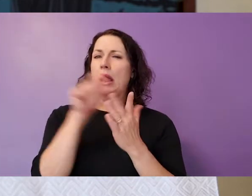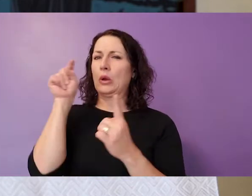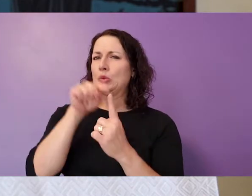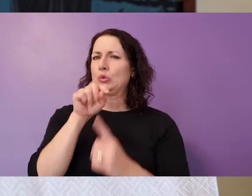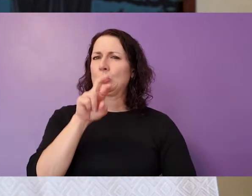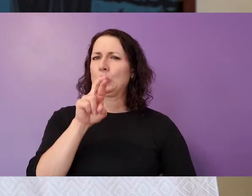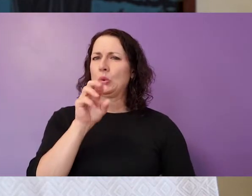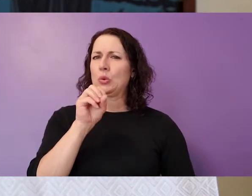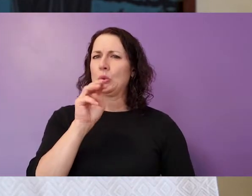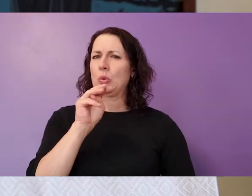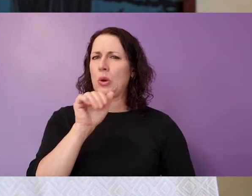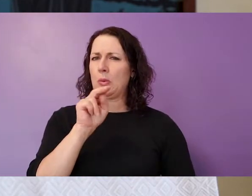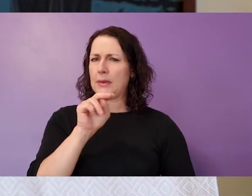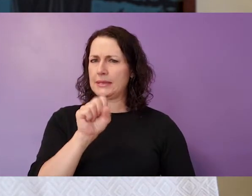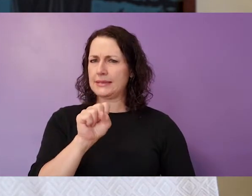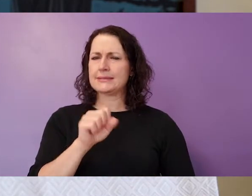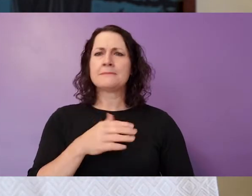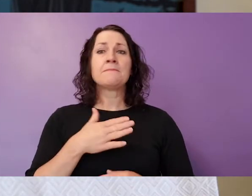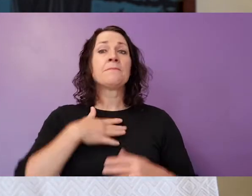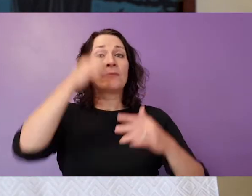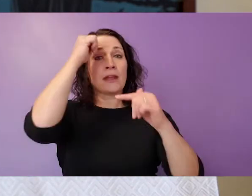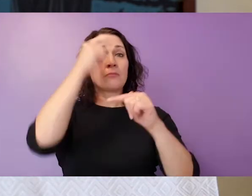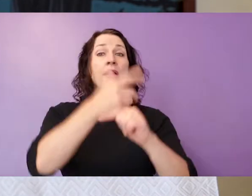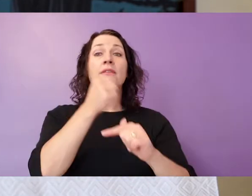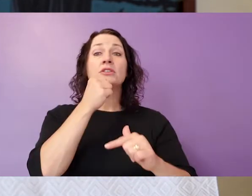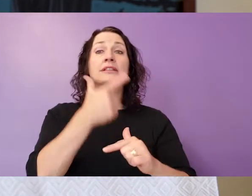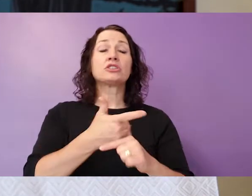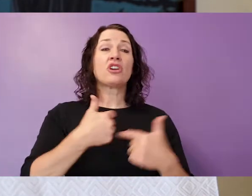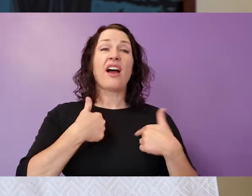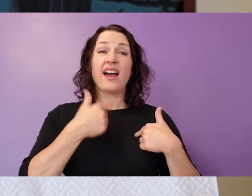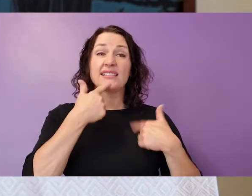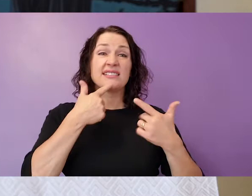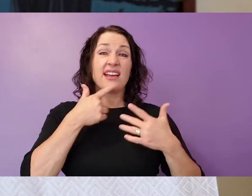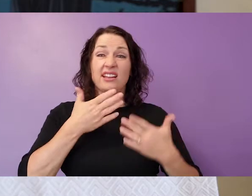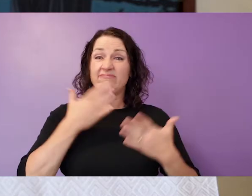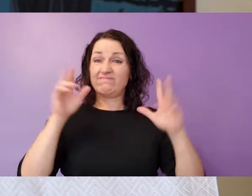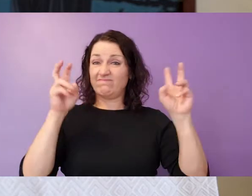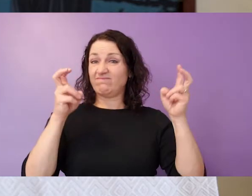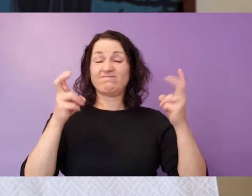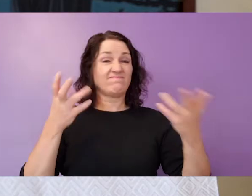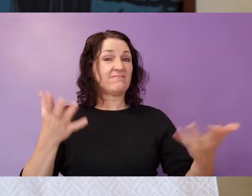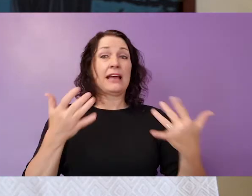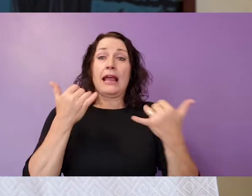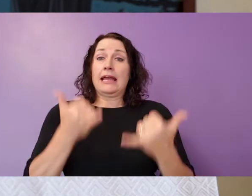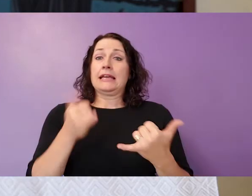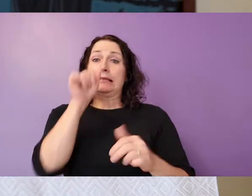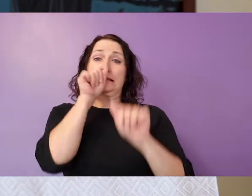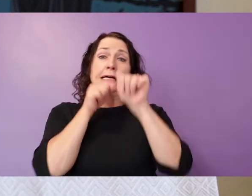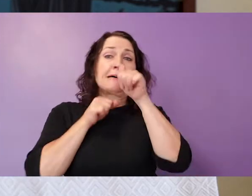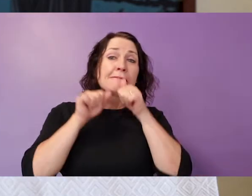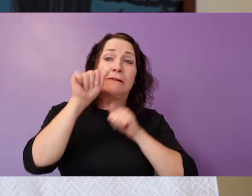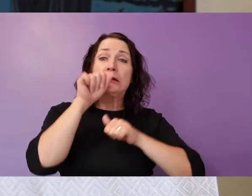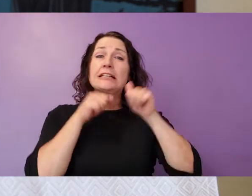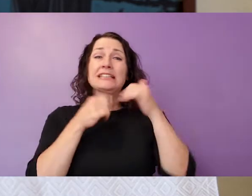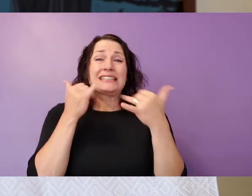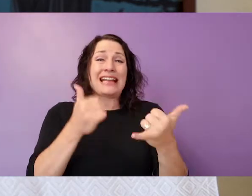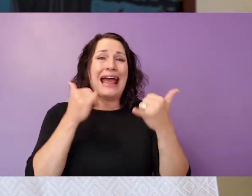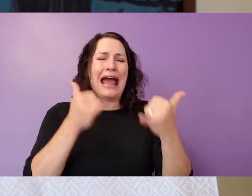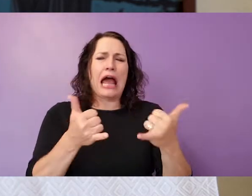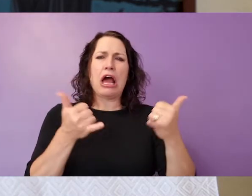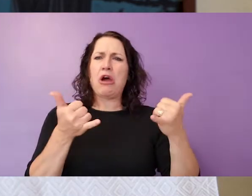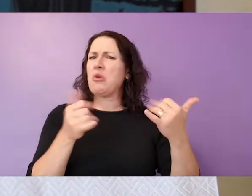sisters, I consider that the present sufferings of this present time are as